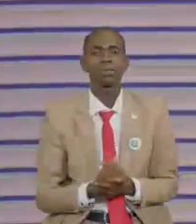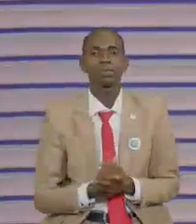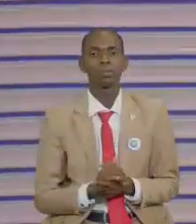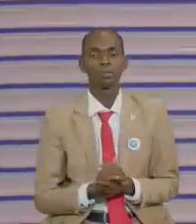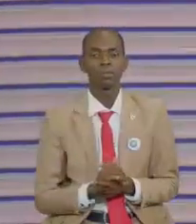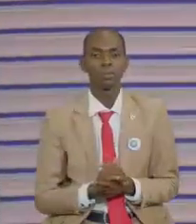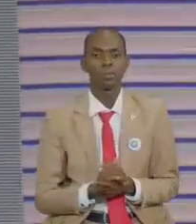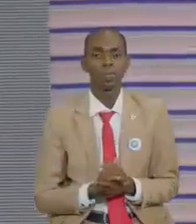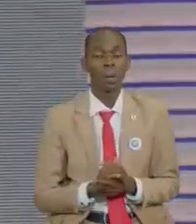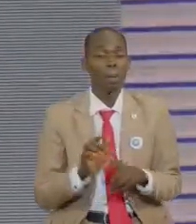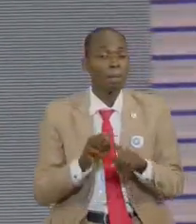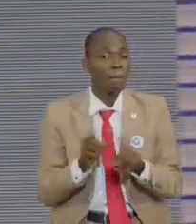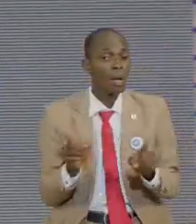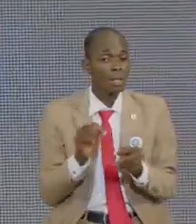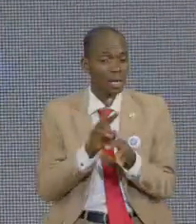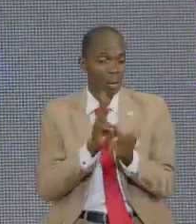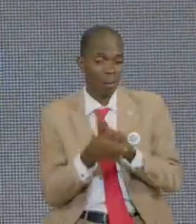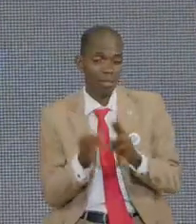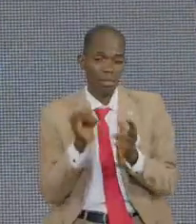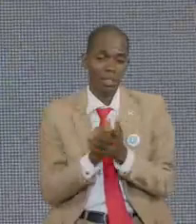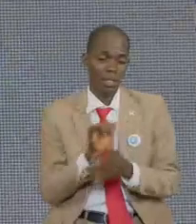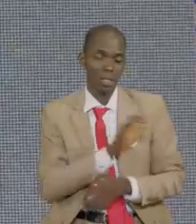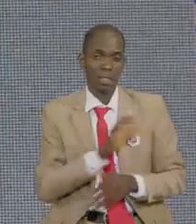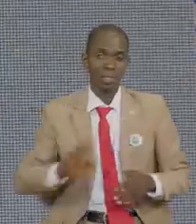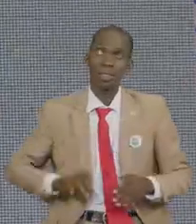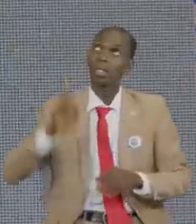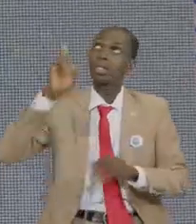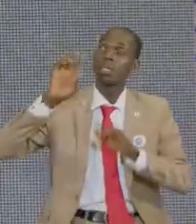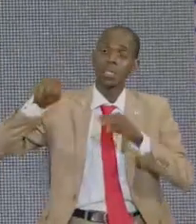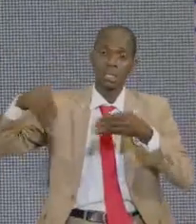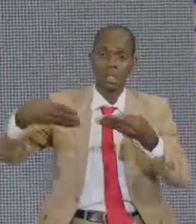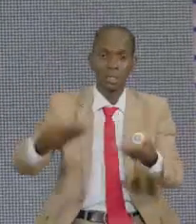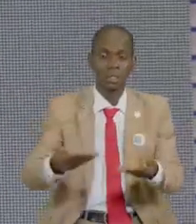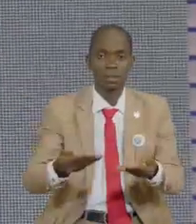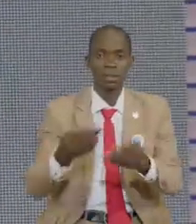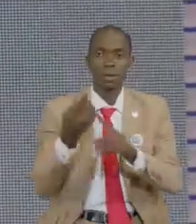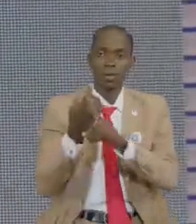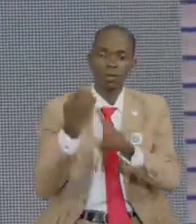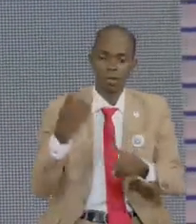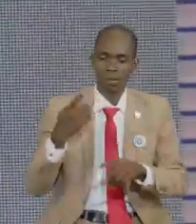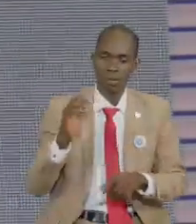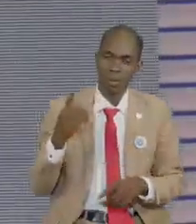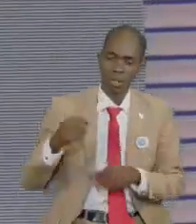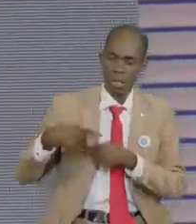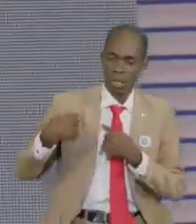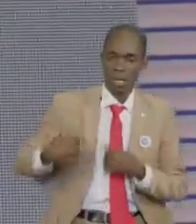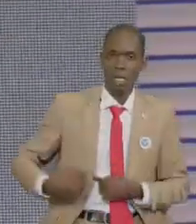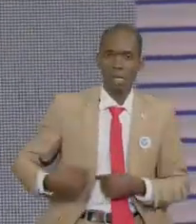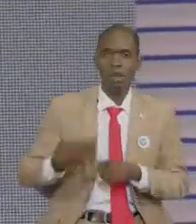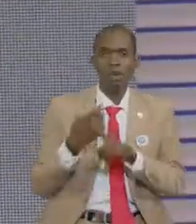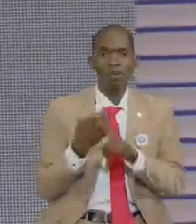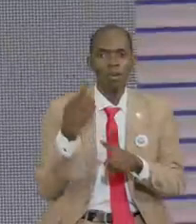But the repentance that Christ has given, coming from the heart, coming from conviction